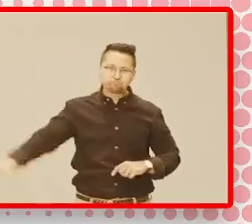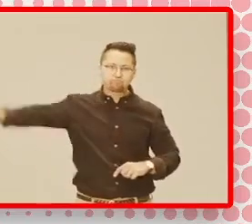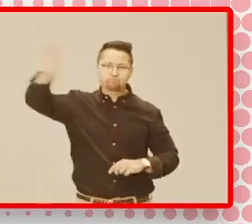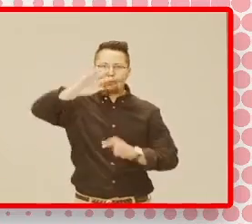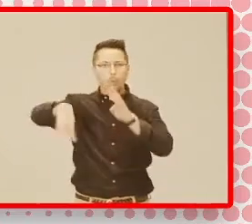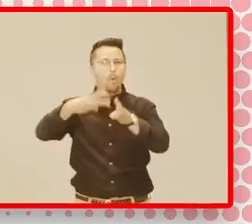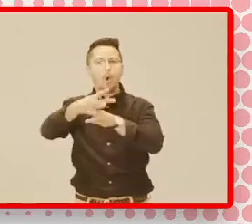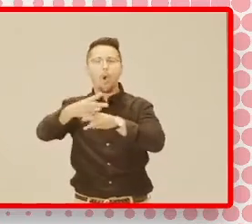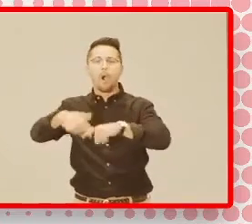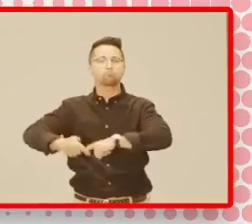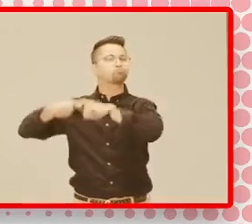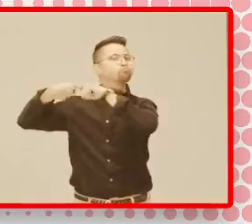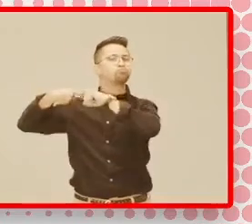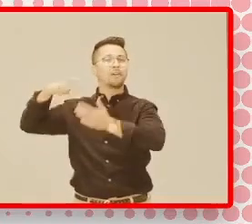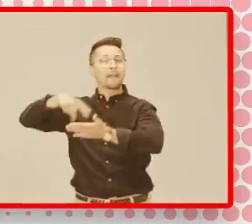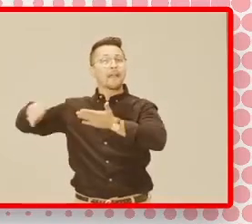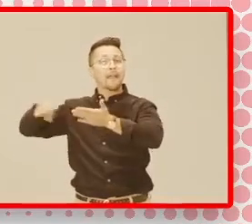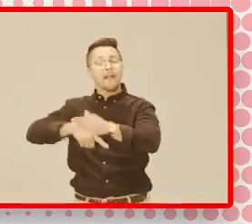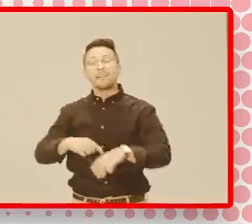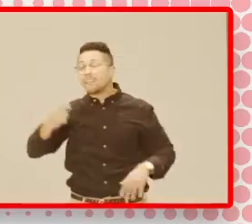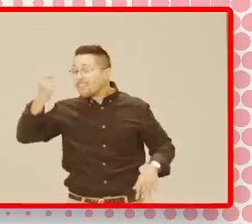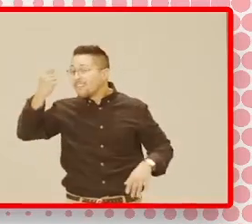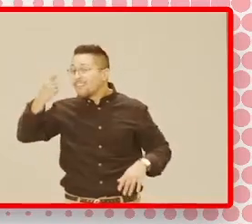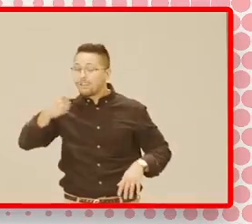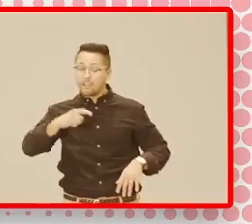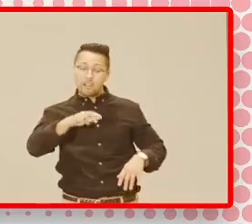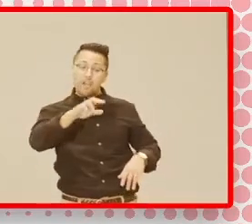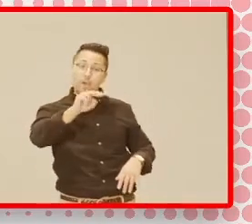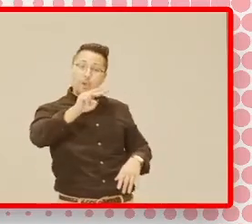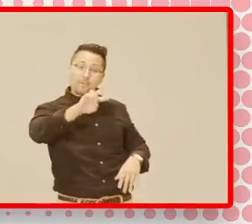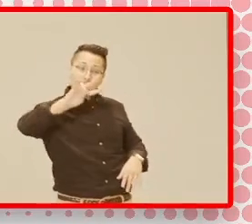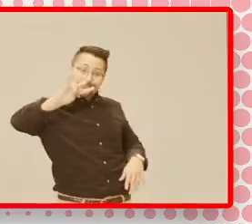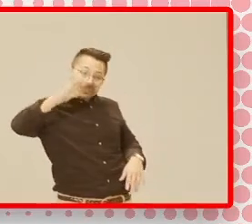But on November 7th,